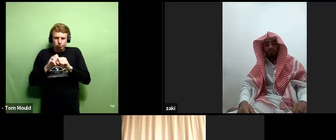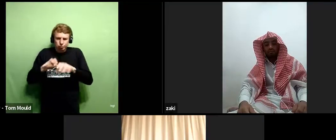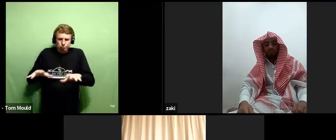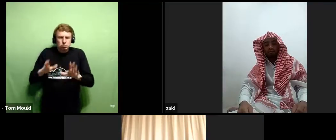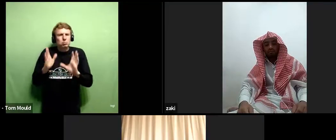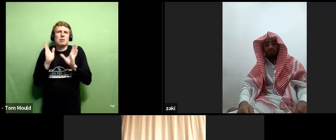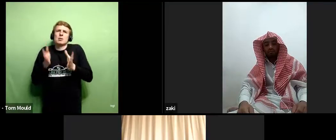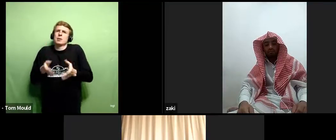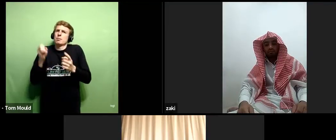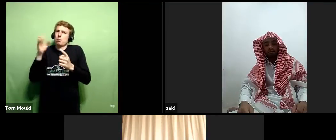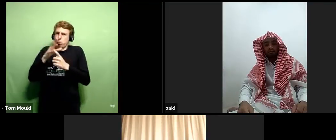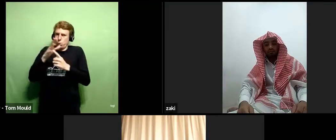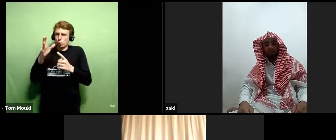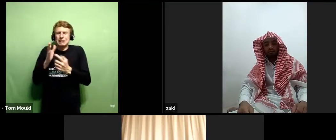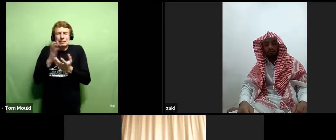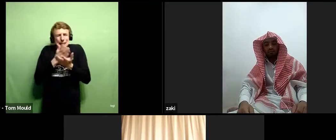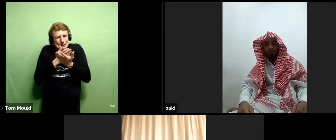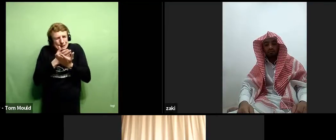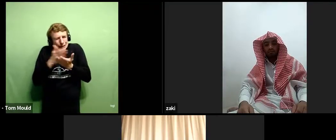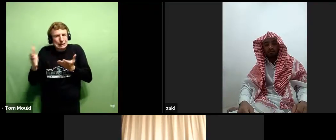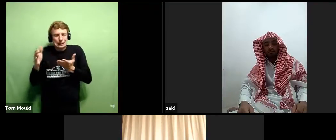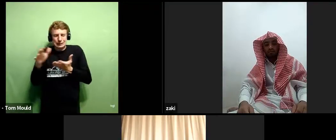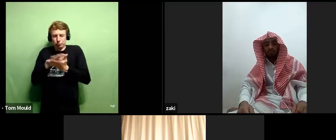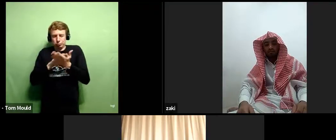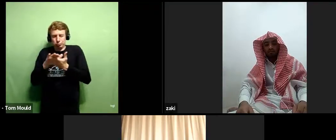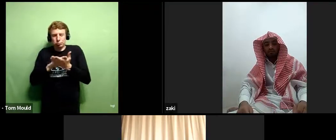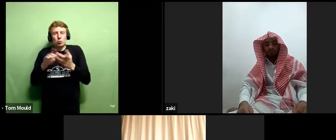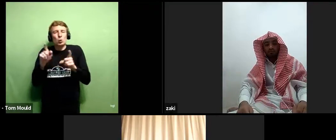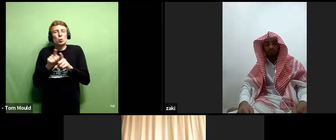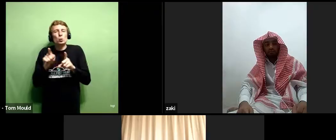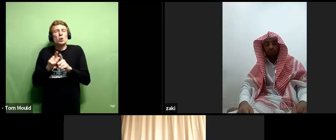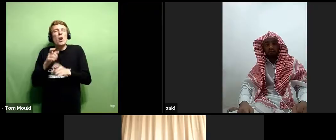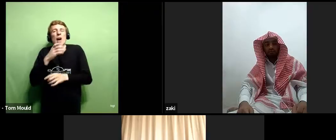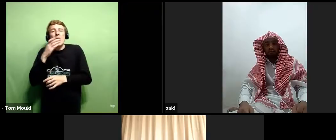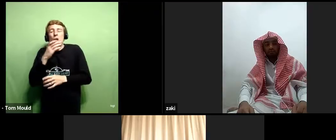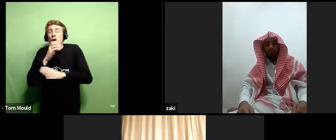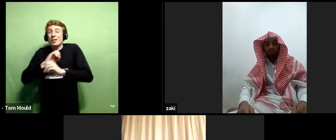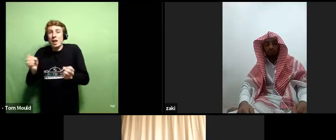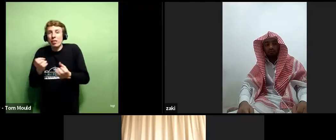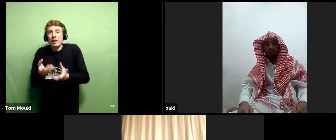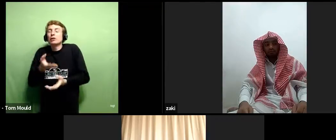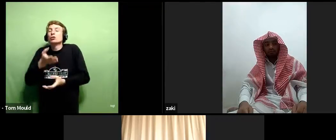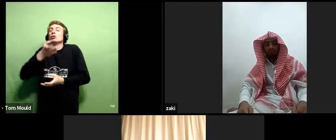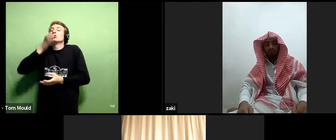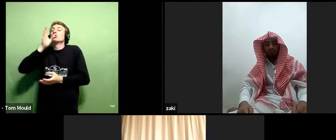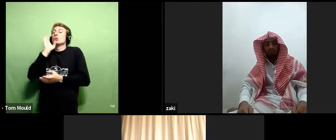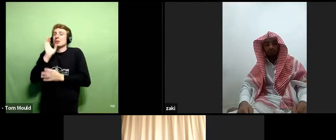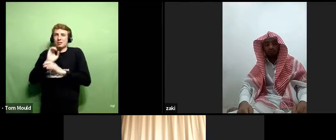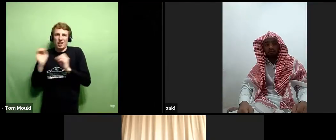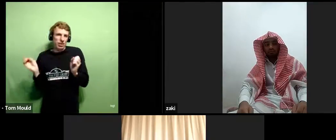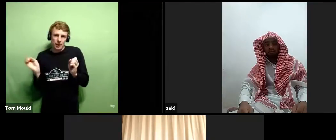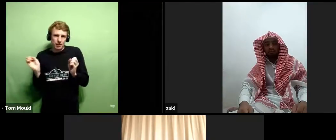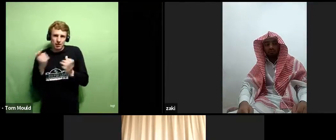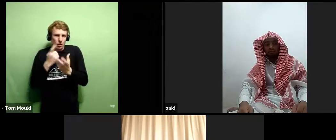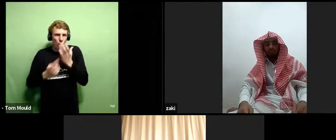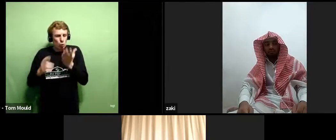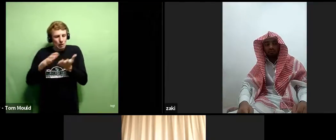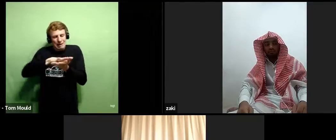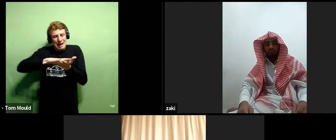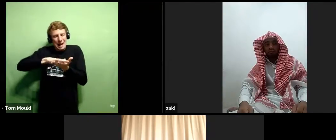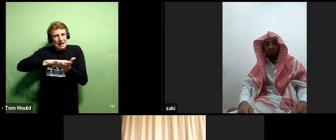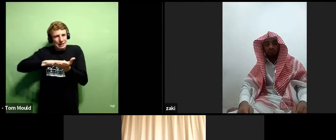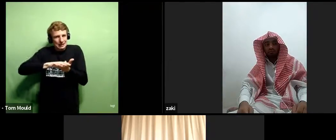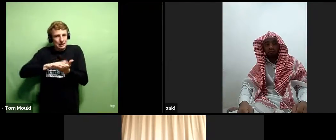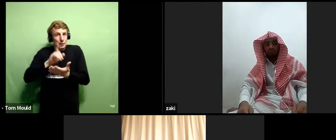we must be careful that once we've sanitized our hands with this substance, that we then wash the hands before we eat, because it's